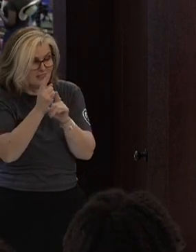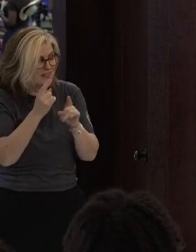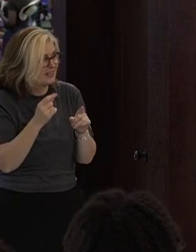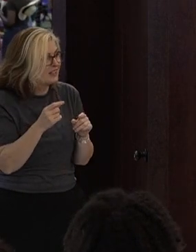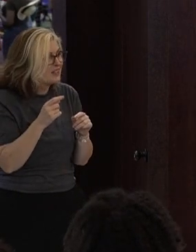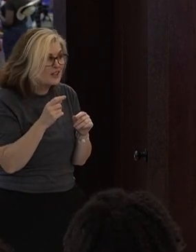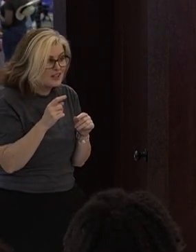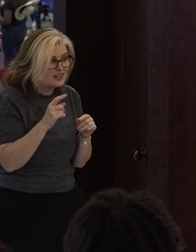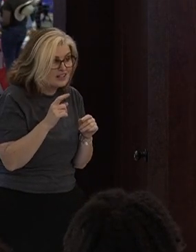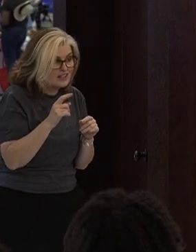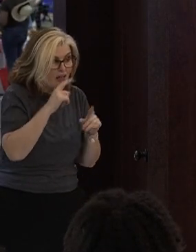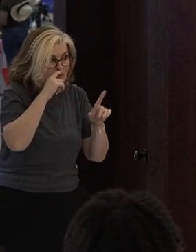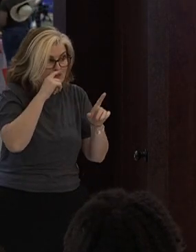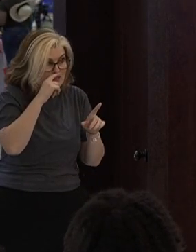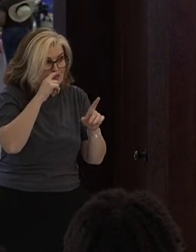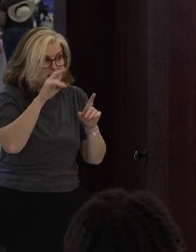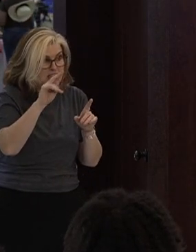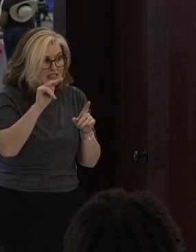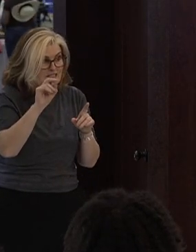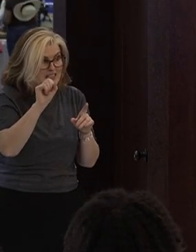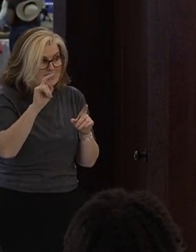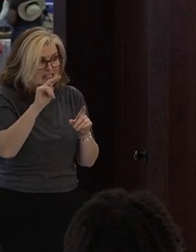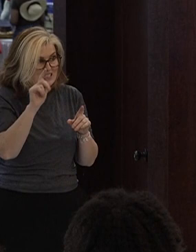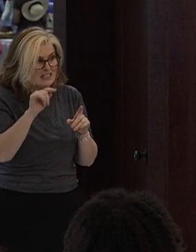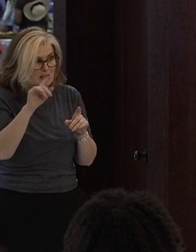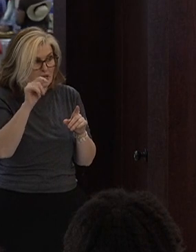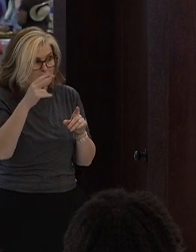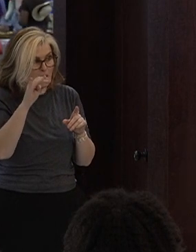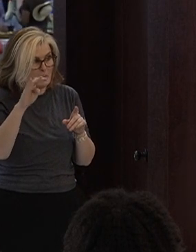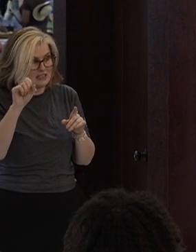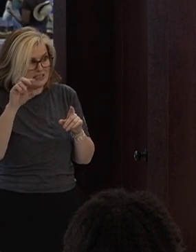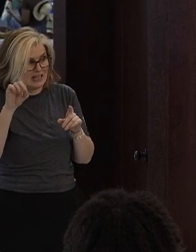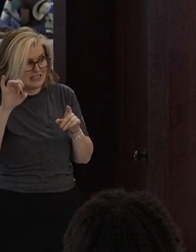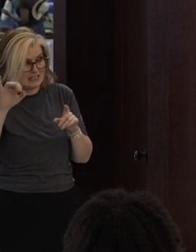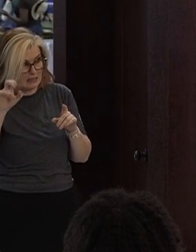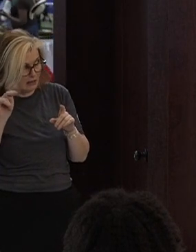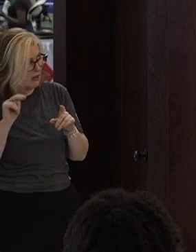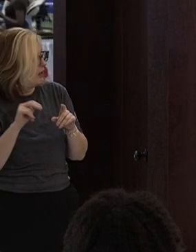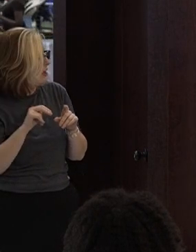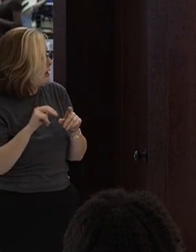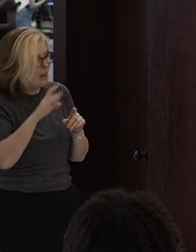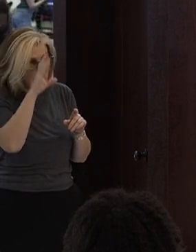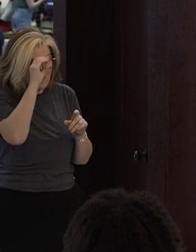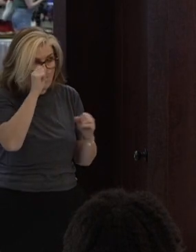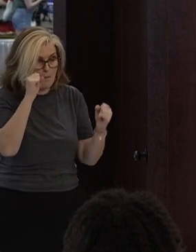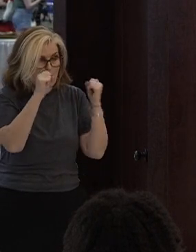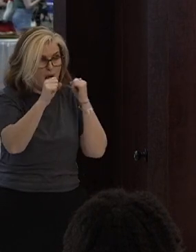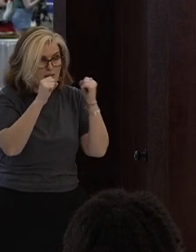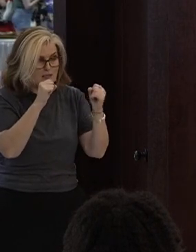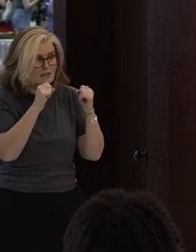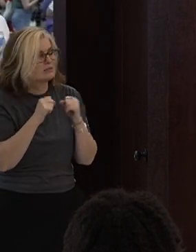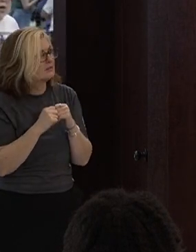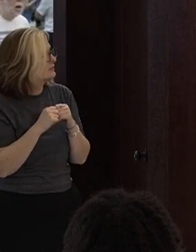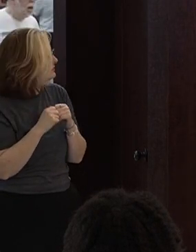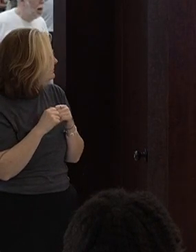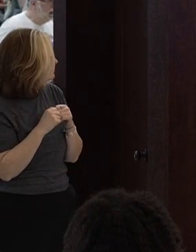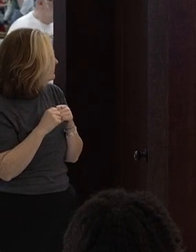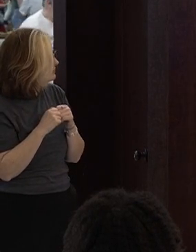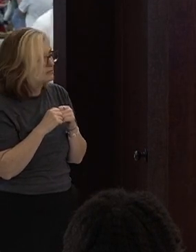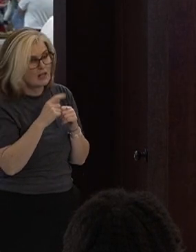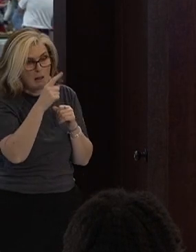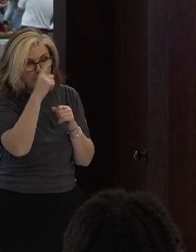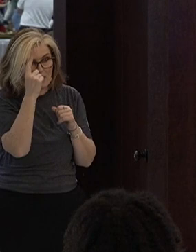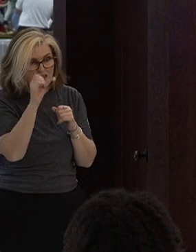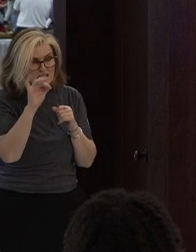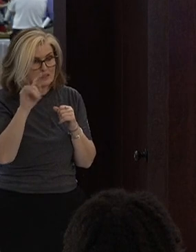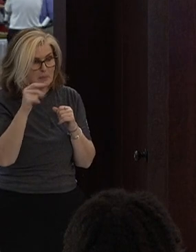what was it? The Sneeze by Thomas Edison? Men Boxing? Anybody? The